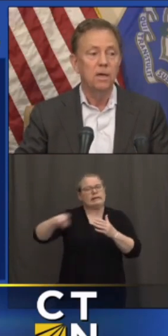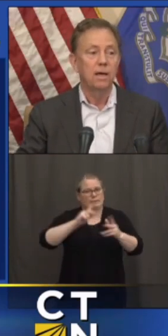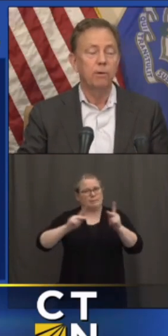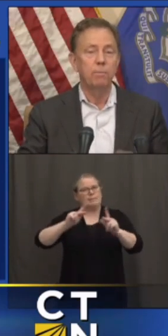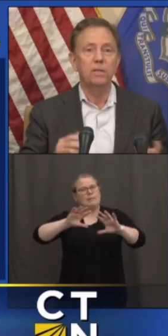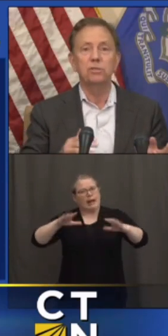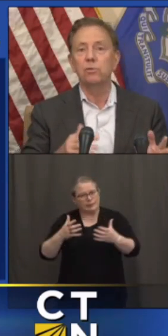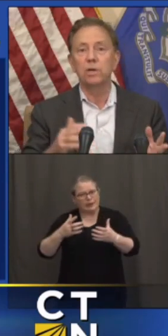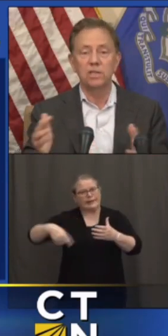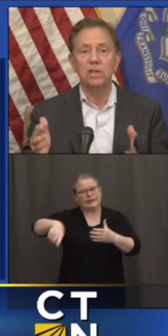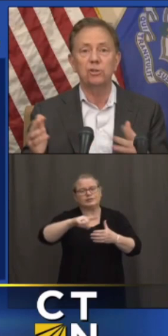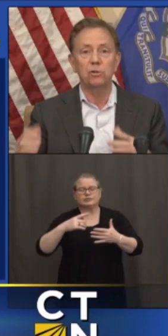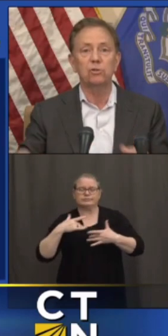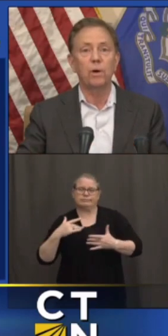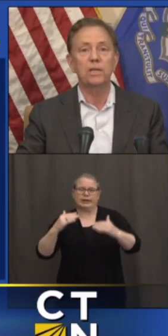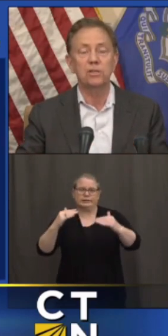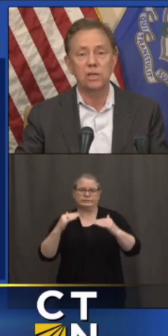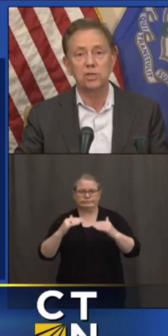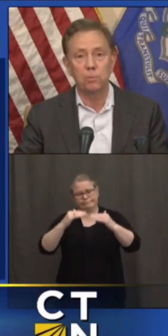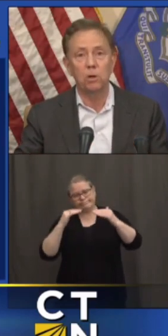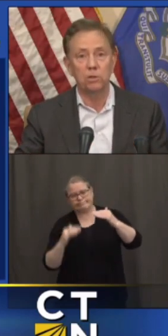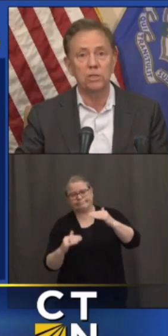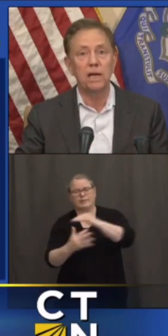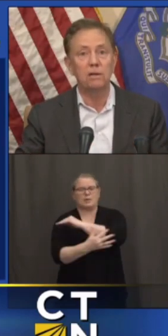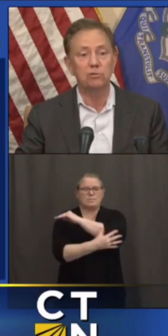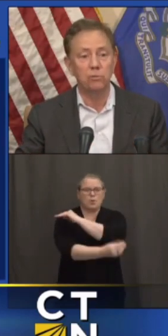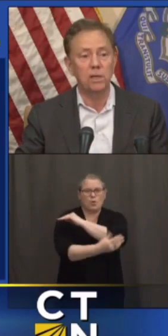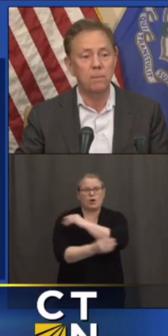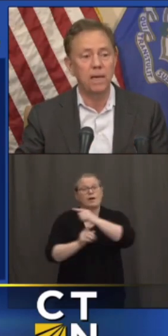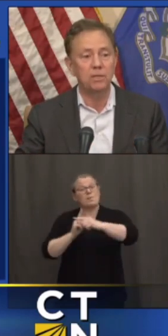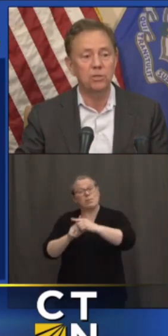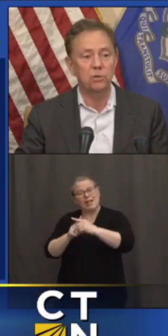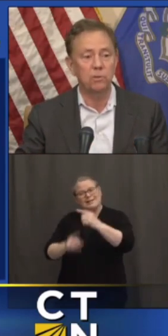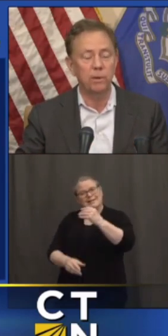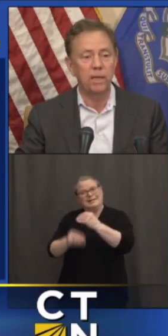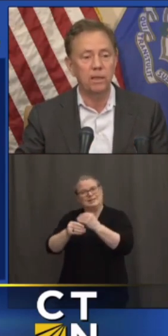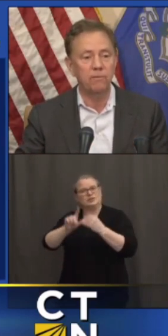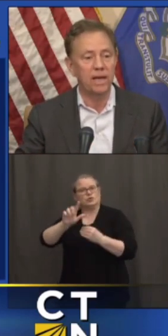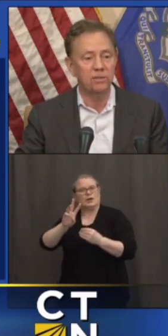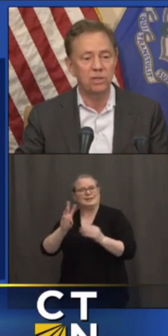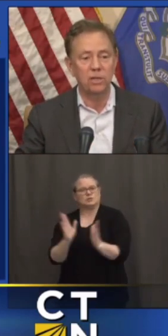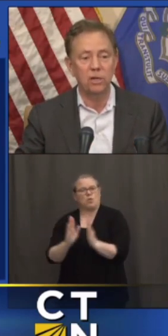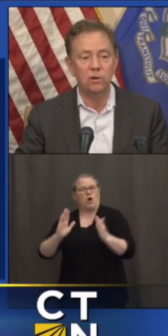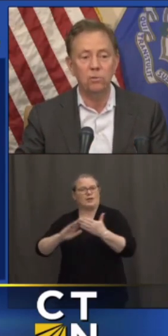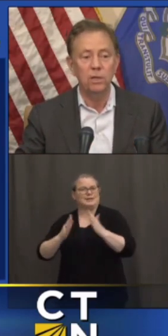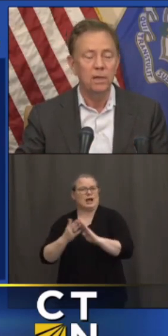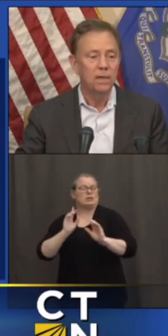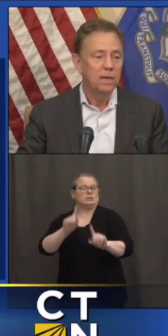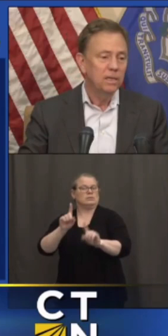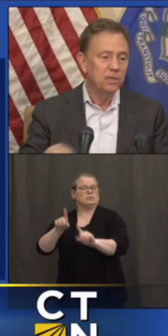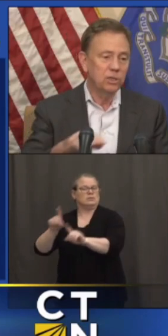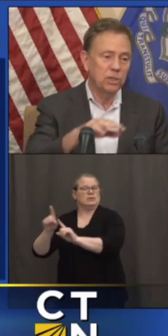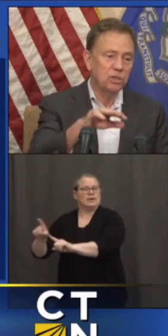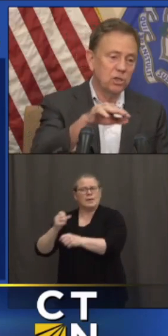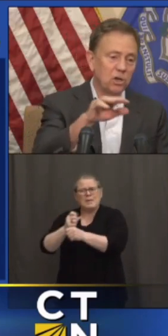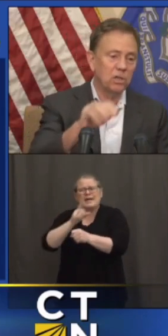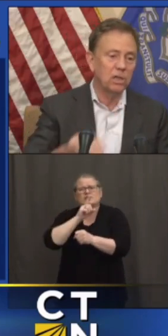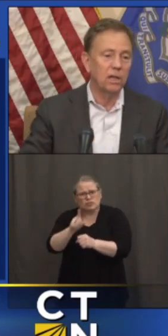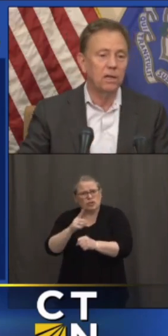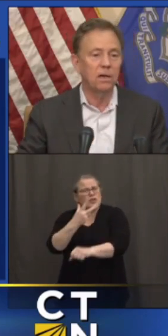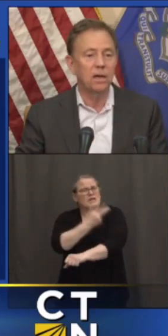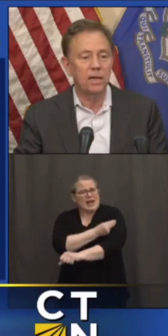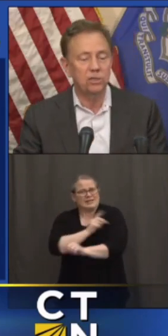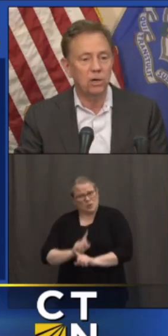there. And we've been to an additional 26 smaller towns, really making sure that we get the vaccine to you. This